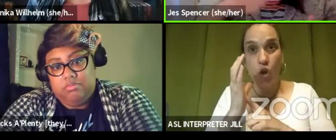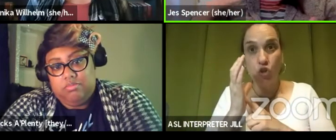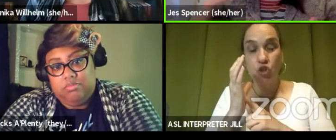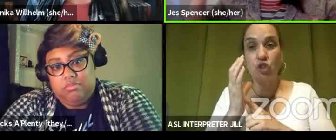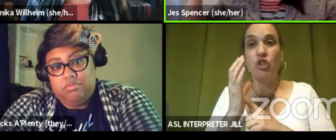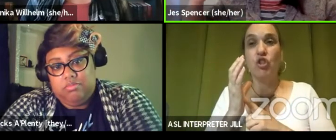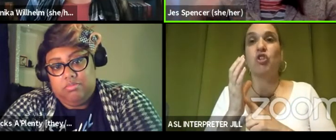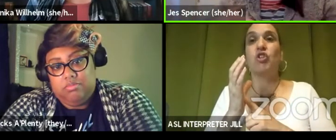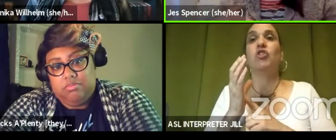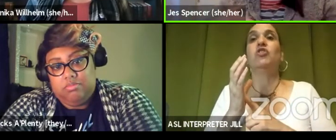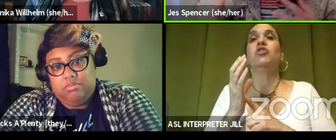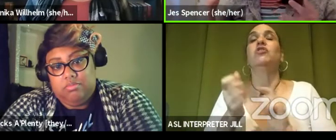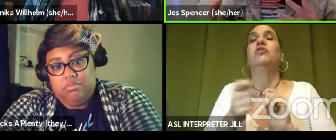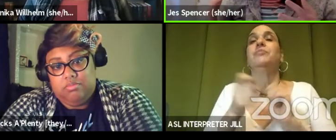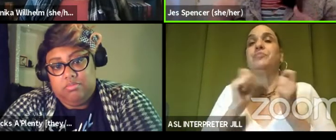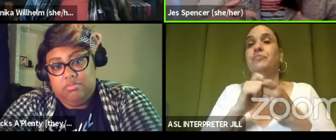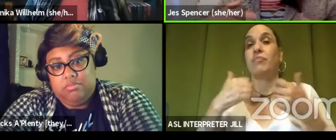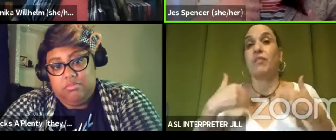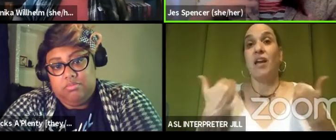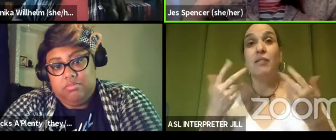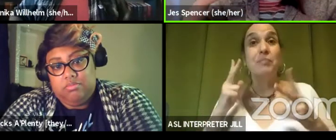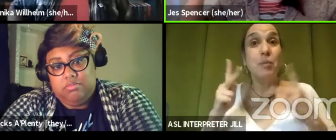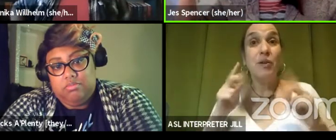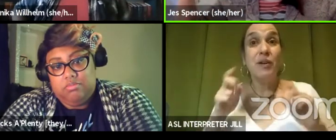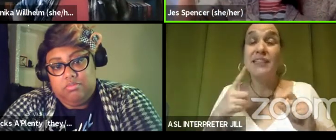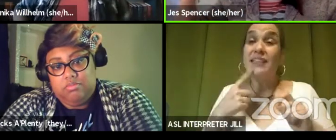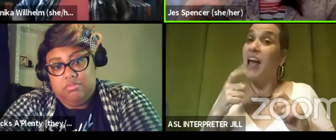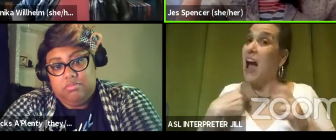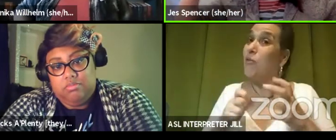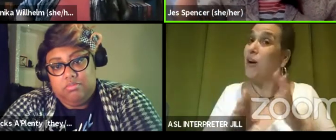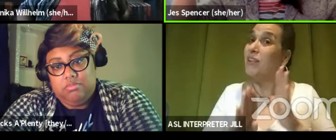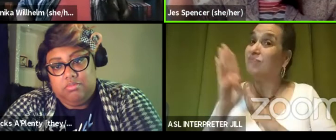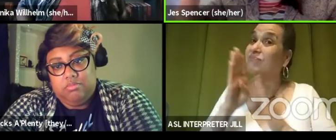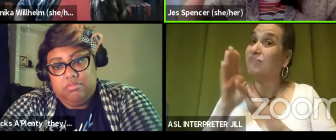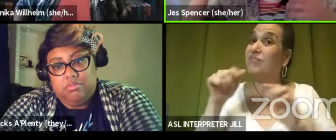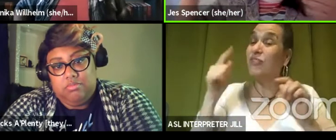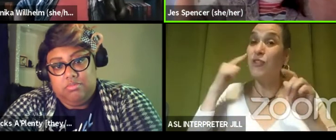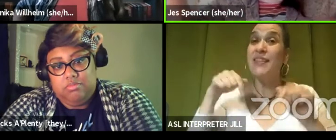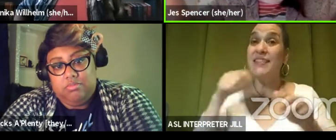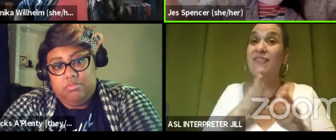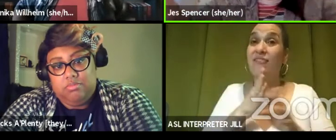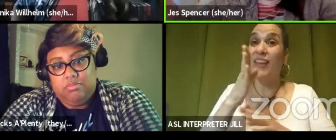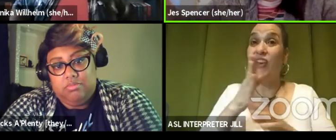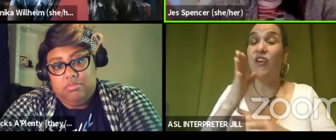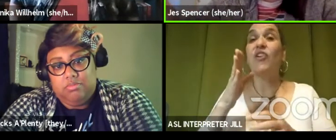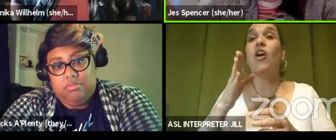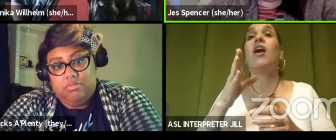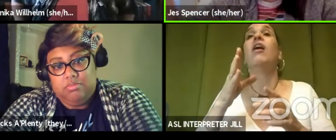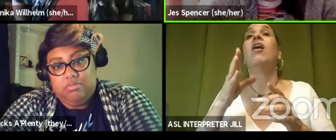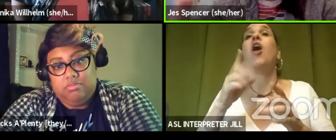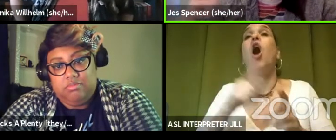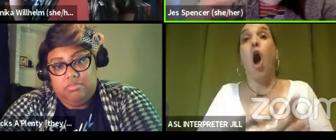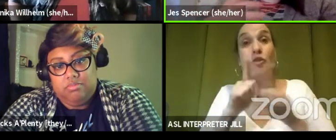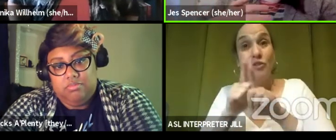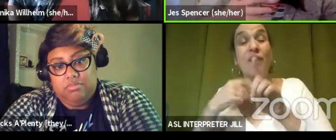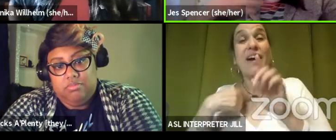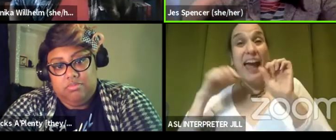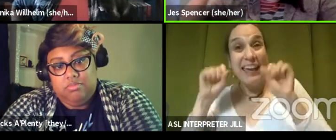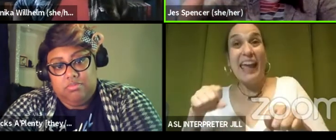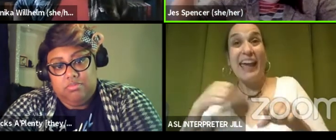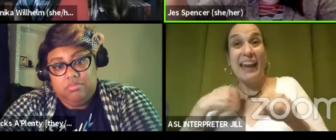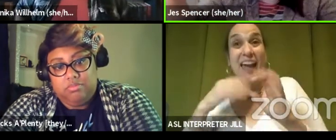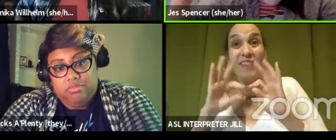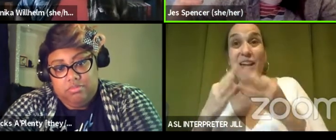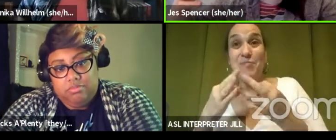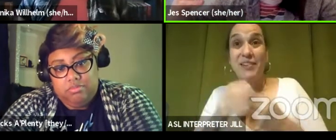and young people can say, I want to grow within this industry, I want to keep going, and it's possible to have a family, right? And